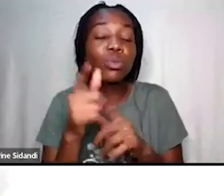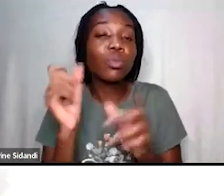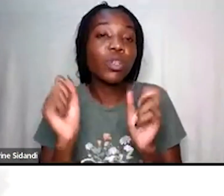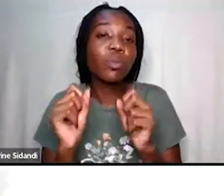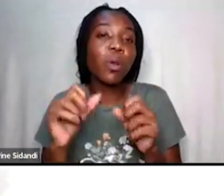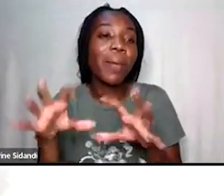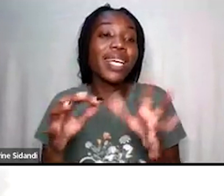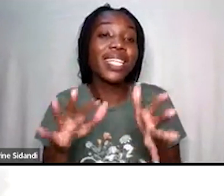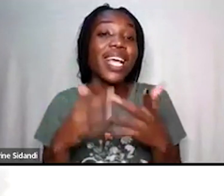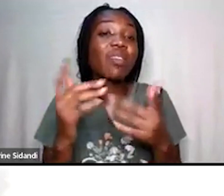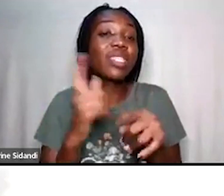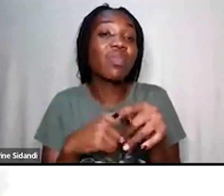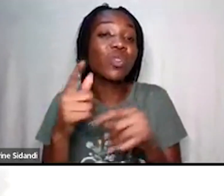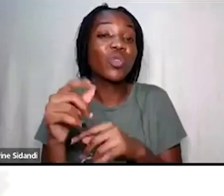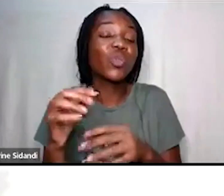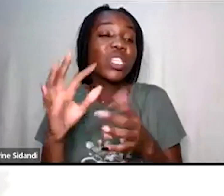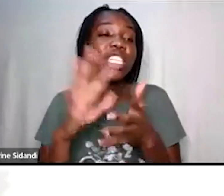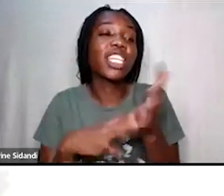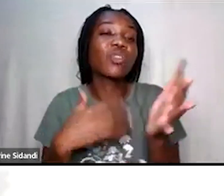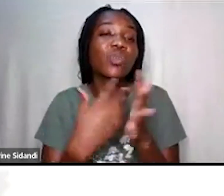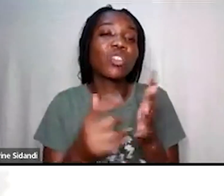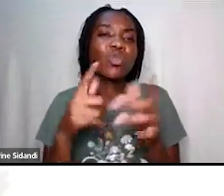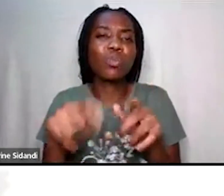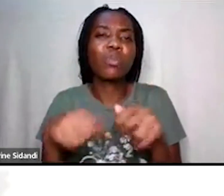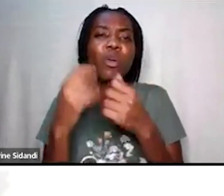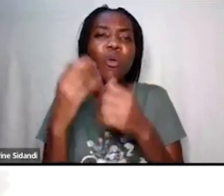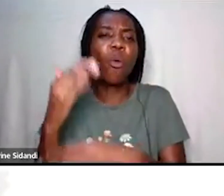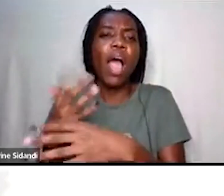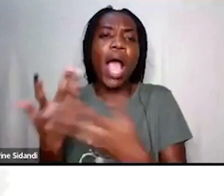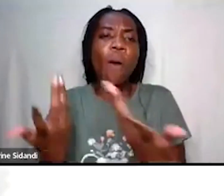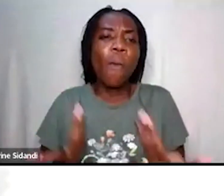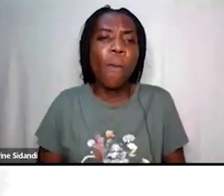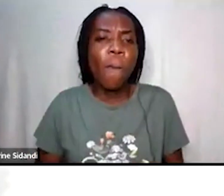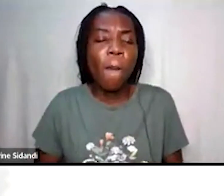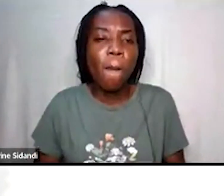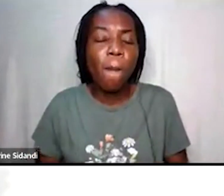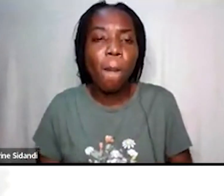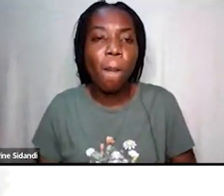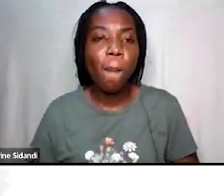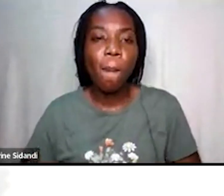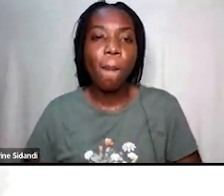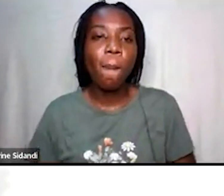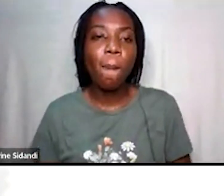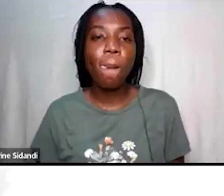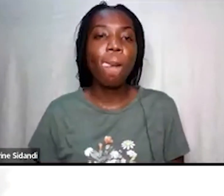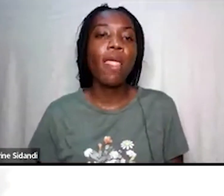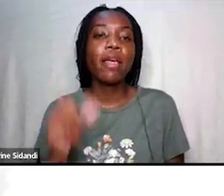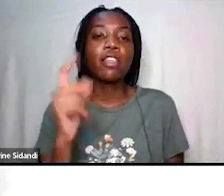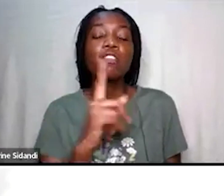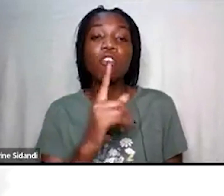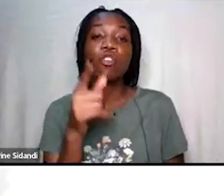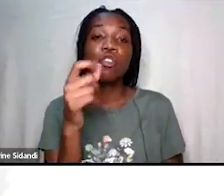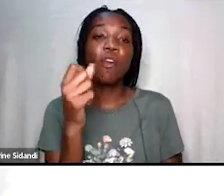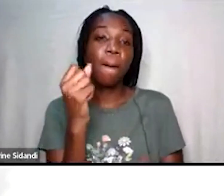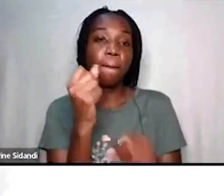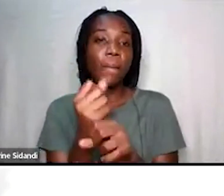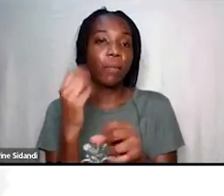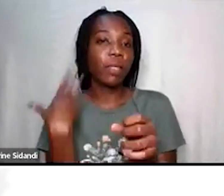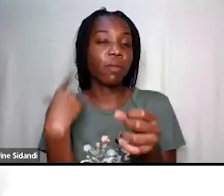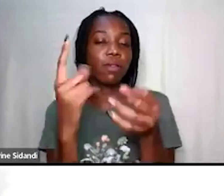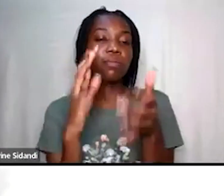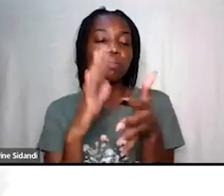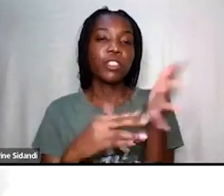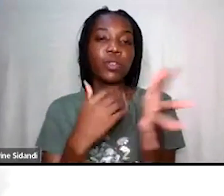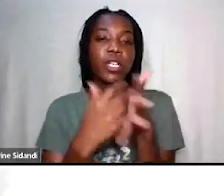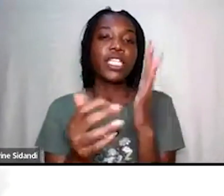network? How can you break this wall? Yeah. Yes. What you do, number one, of course, is that I've seen networking is actually a